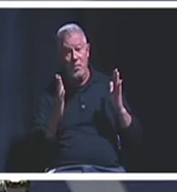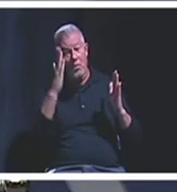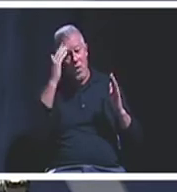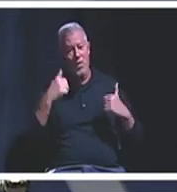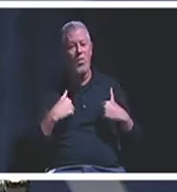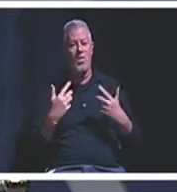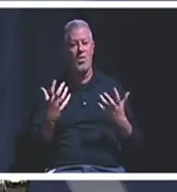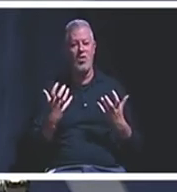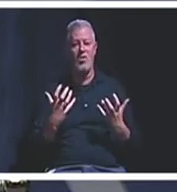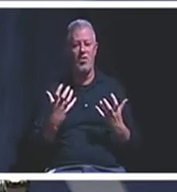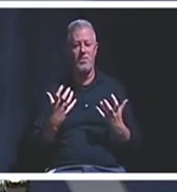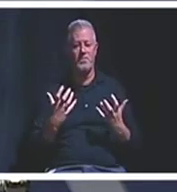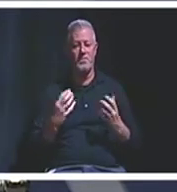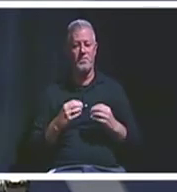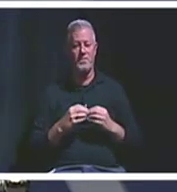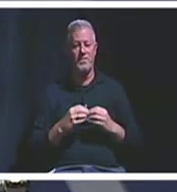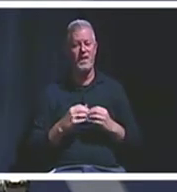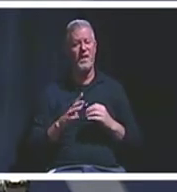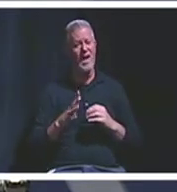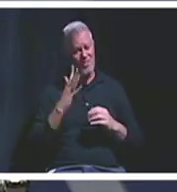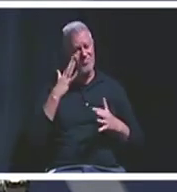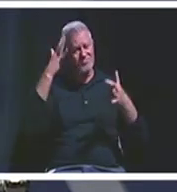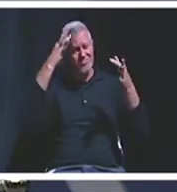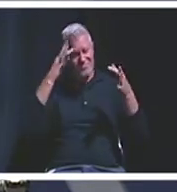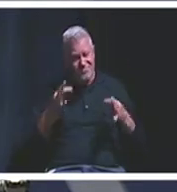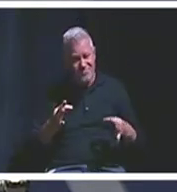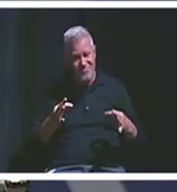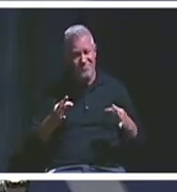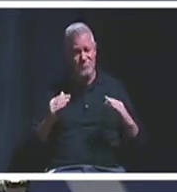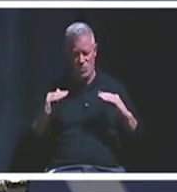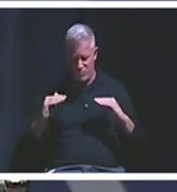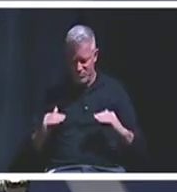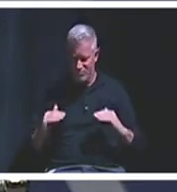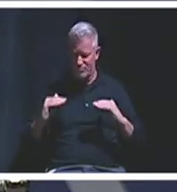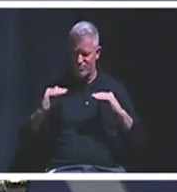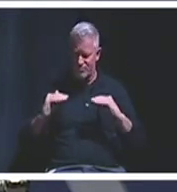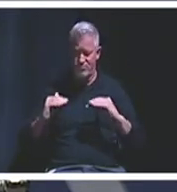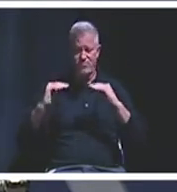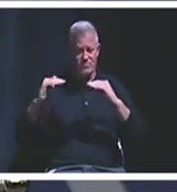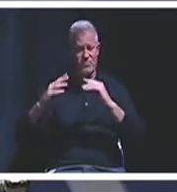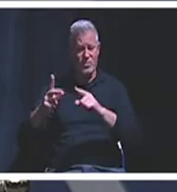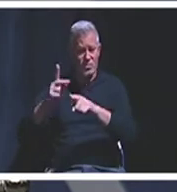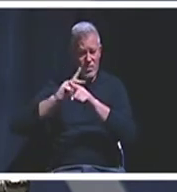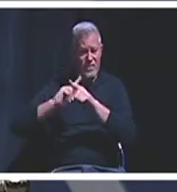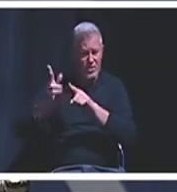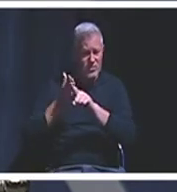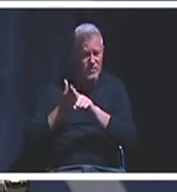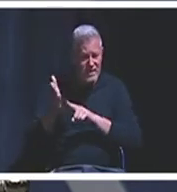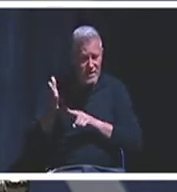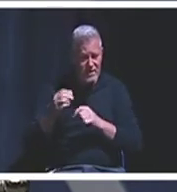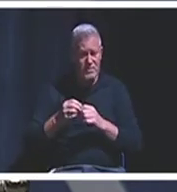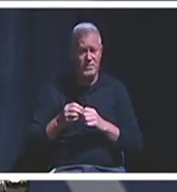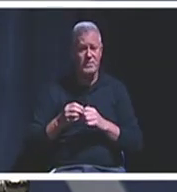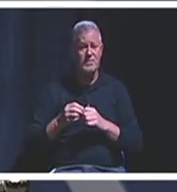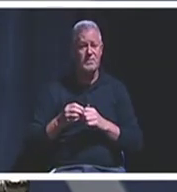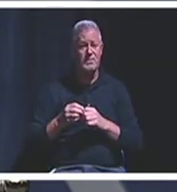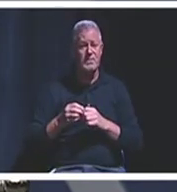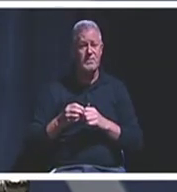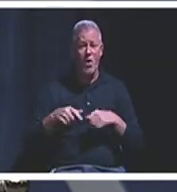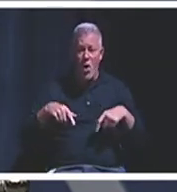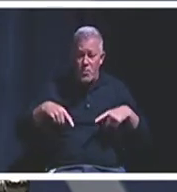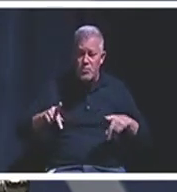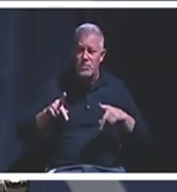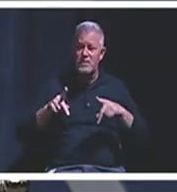to. We chose to advance in our respective professional fields, to expand our opportunities